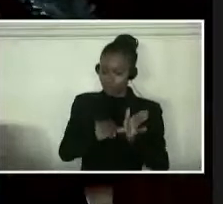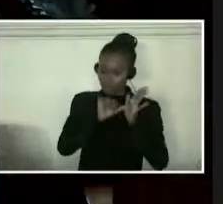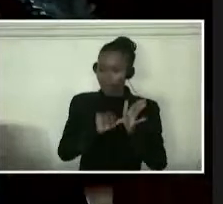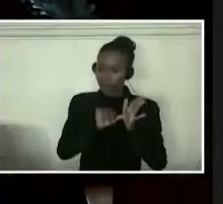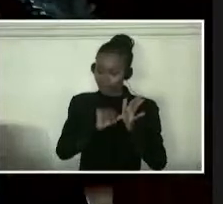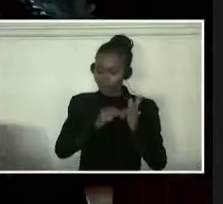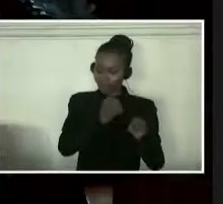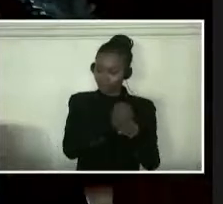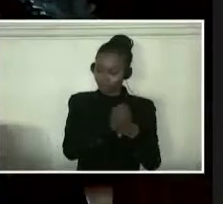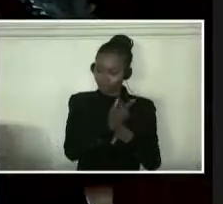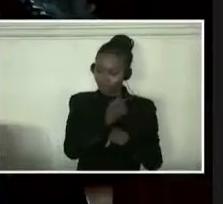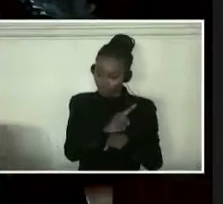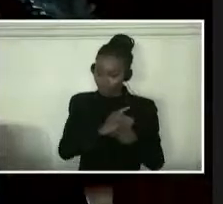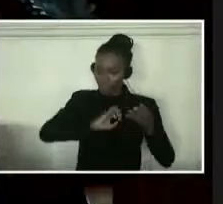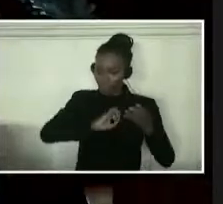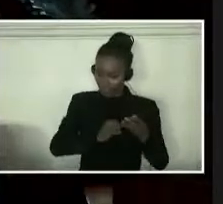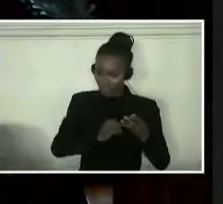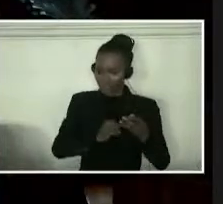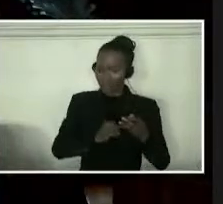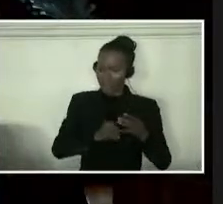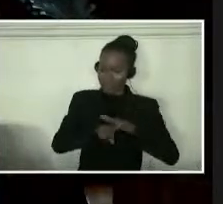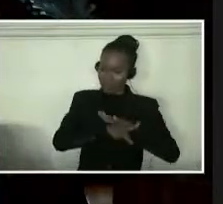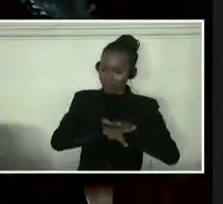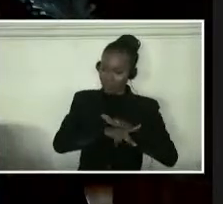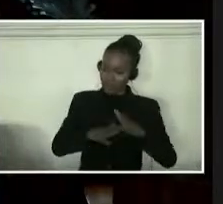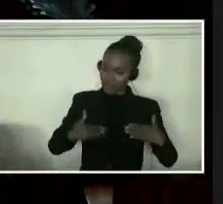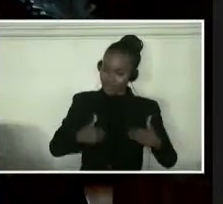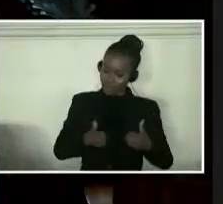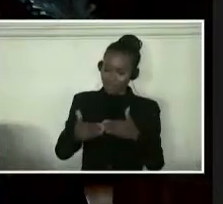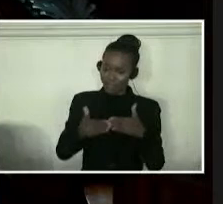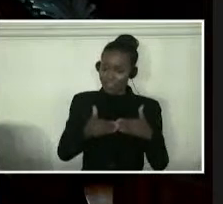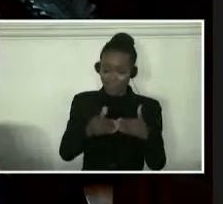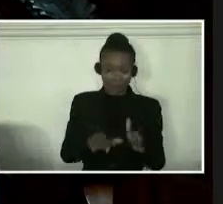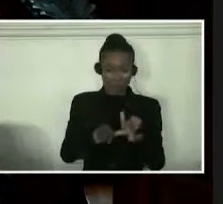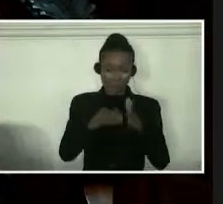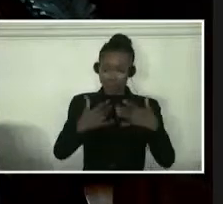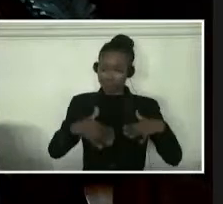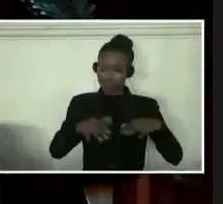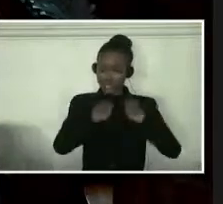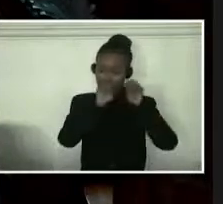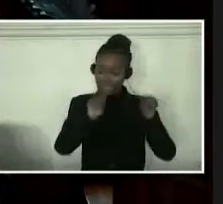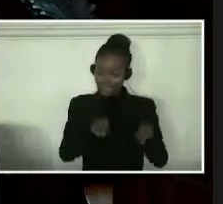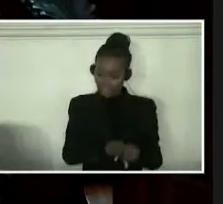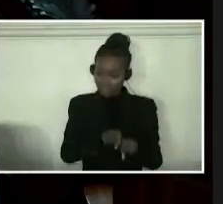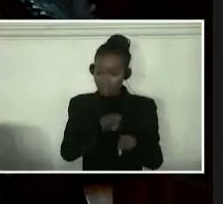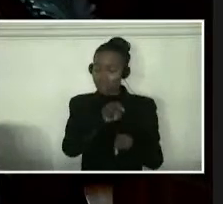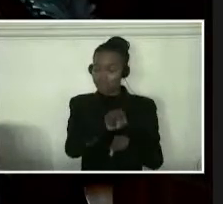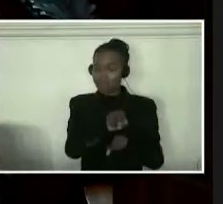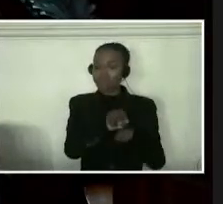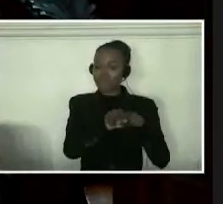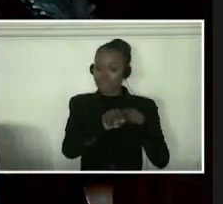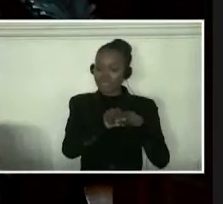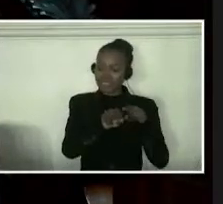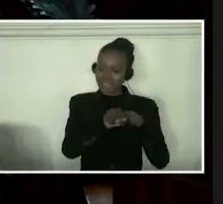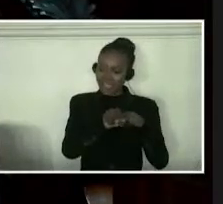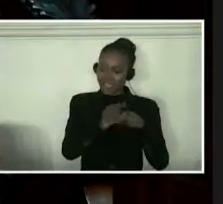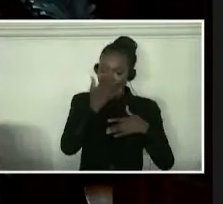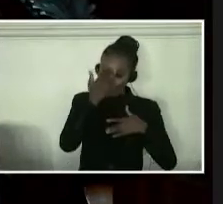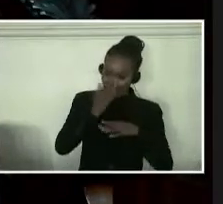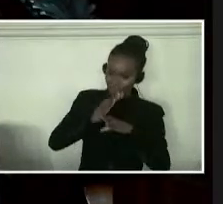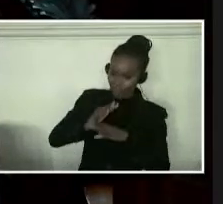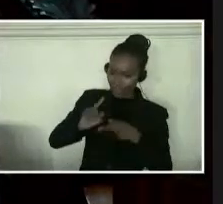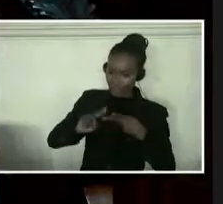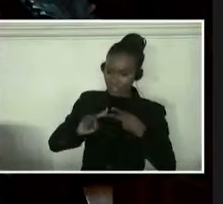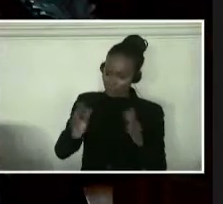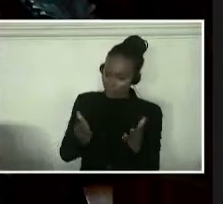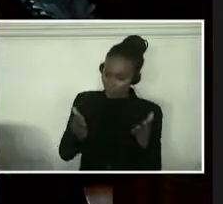re-engineering primary health care ibanez primary health care chair the system is based on among other things disease prevention and promotion of a